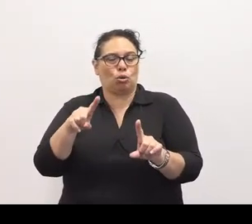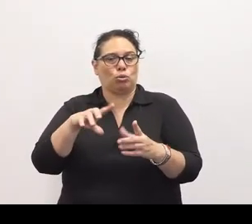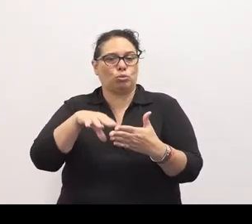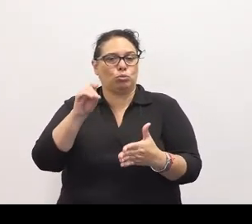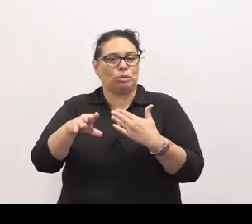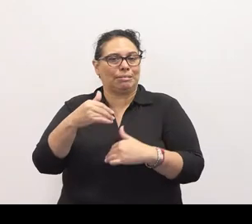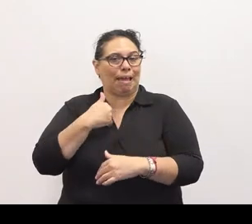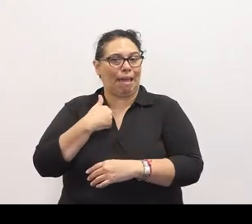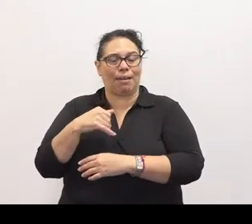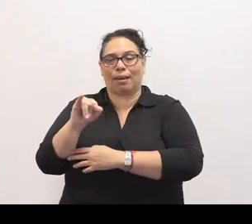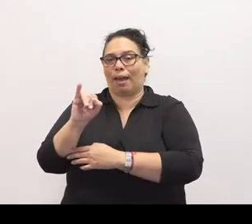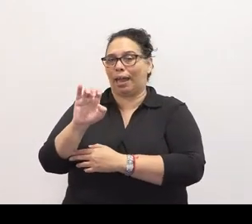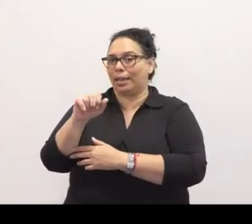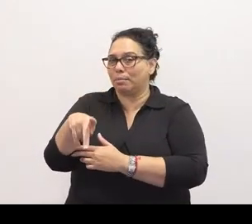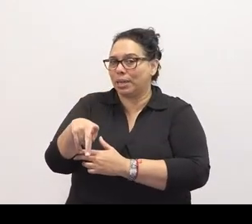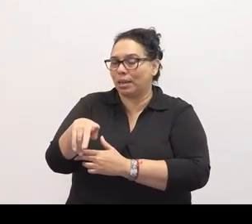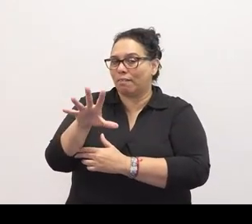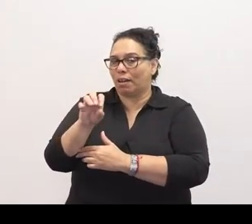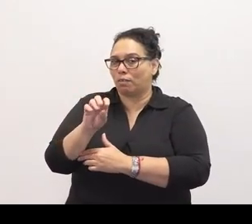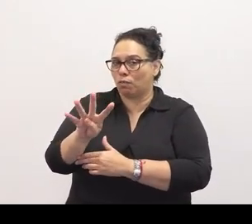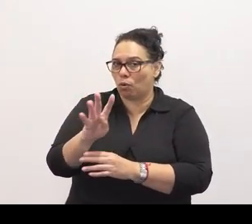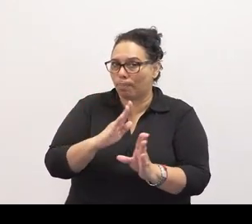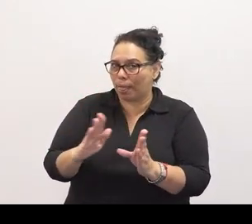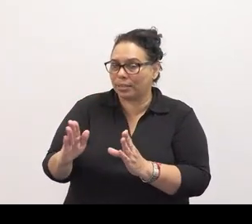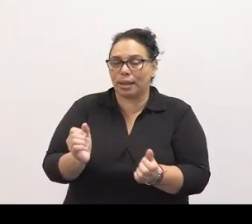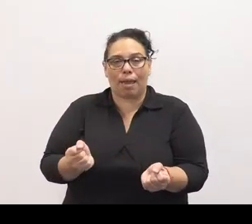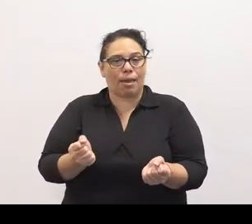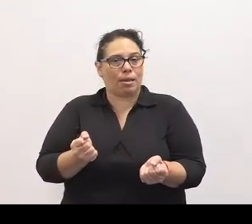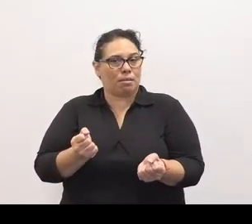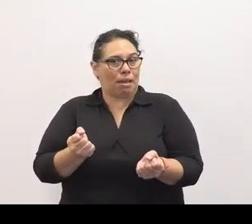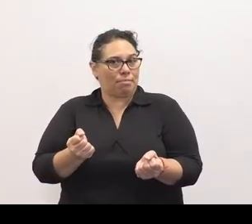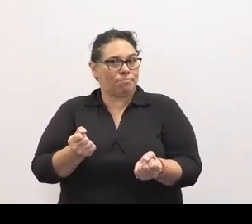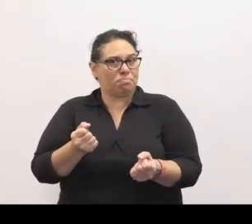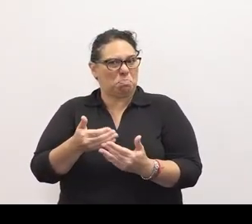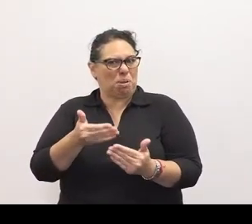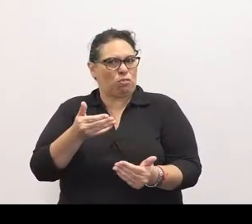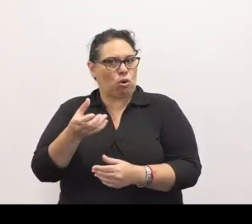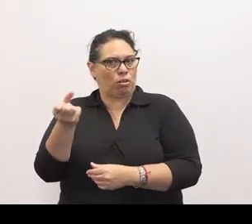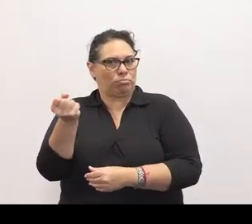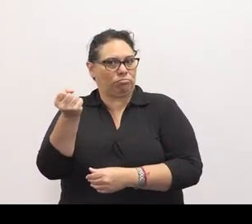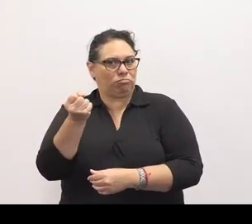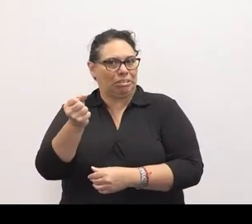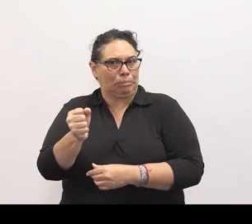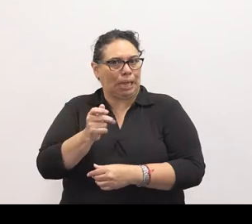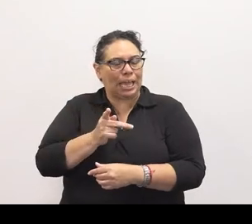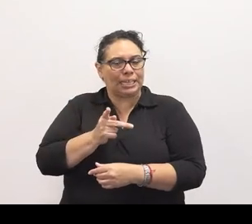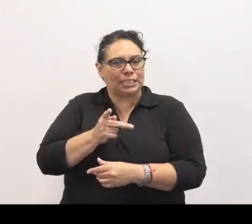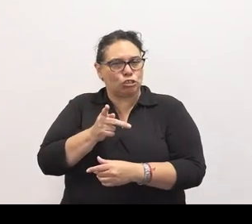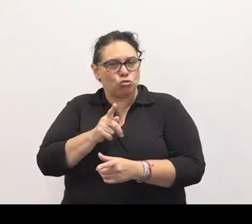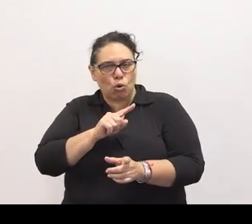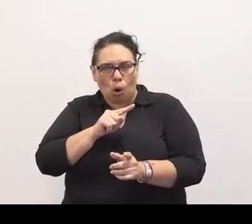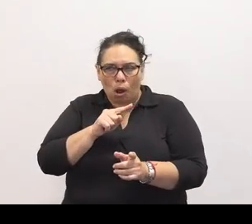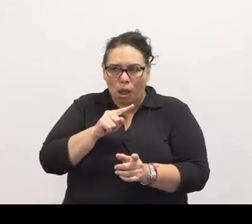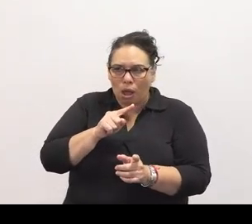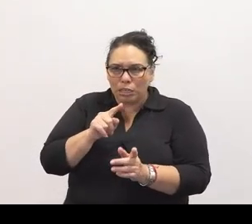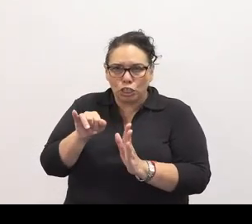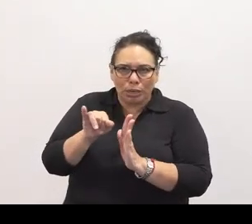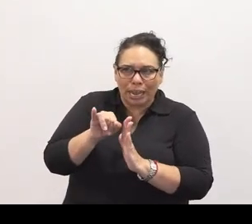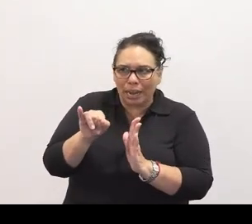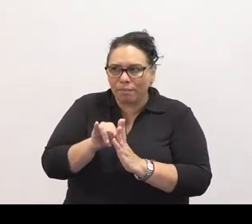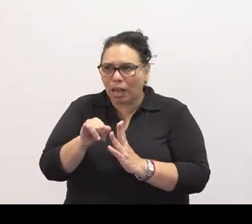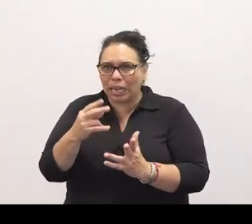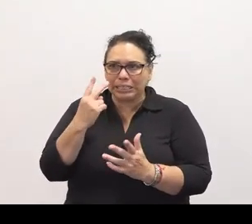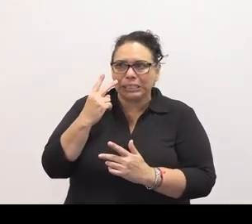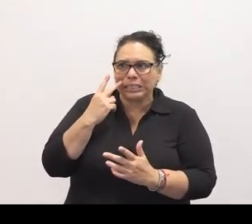504 plans? How many, prior to having a student retained, did you ever go back and identify which part of the school safety net failed